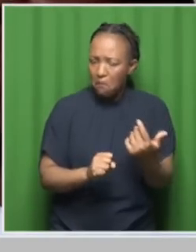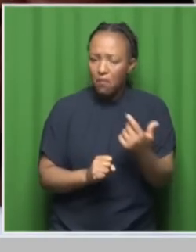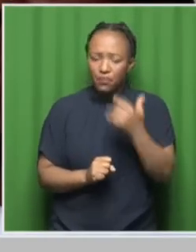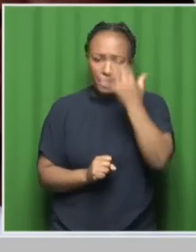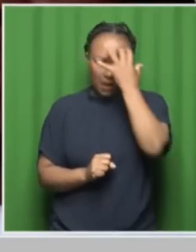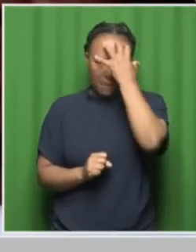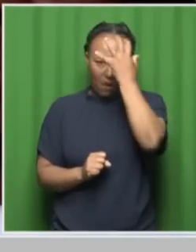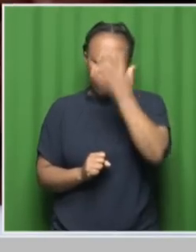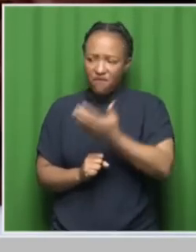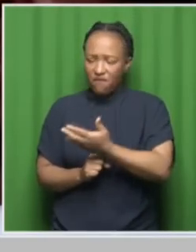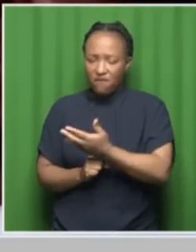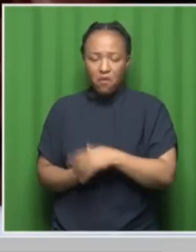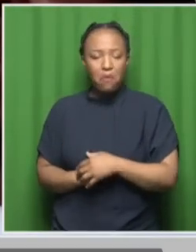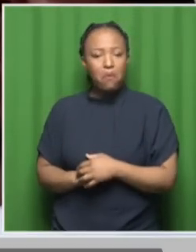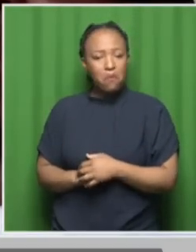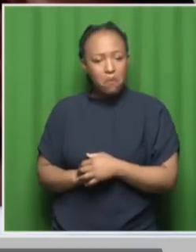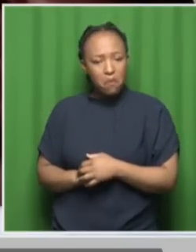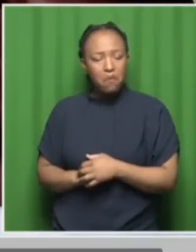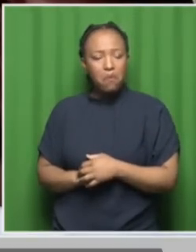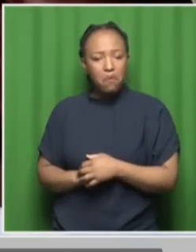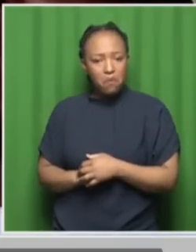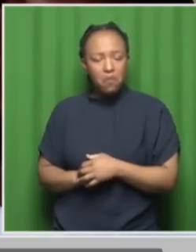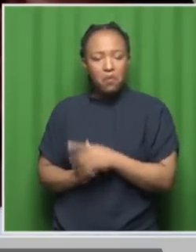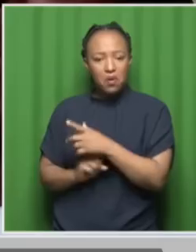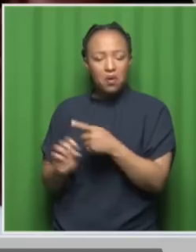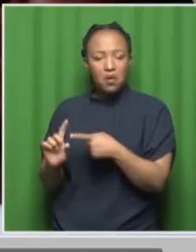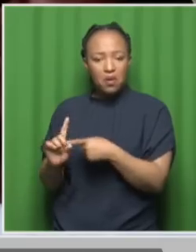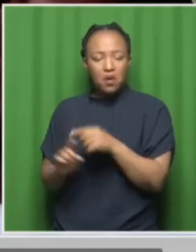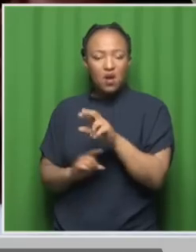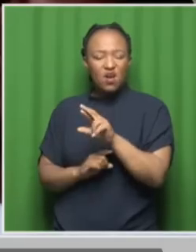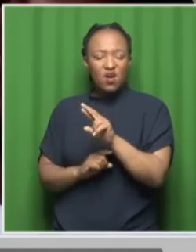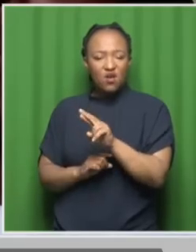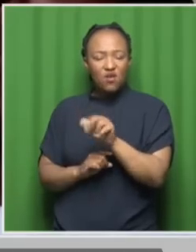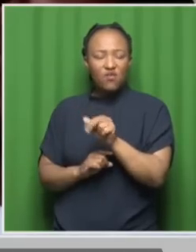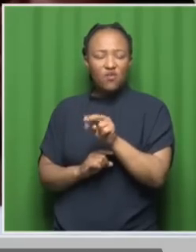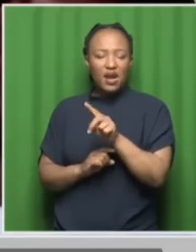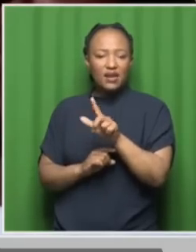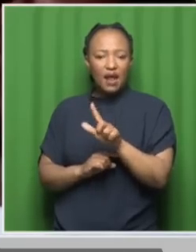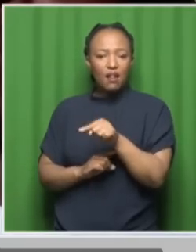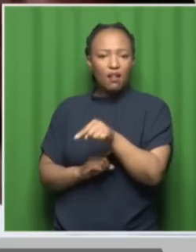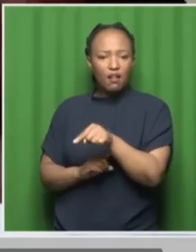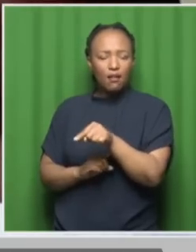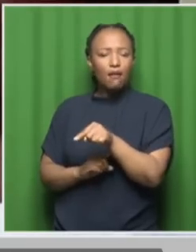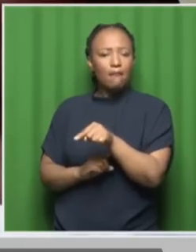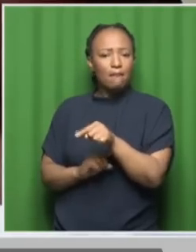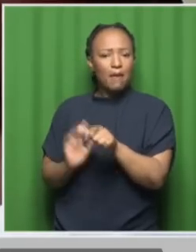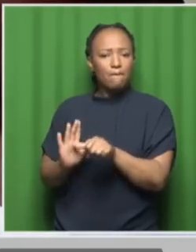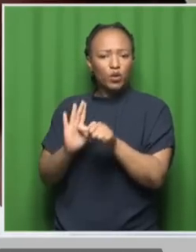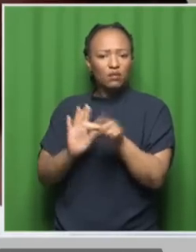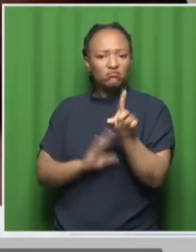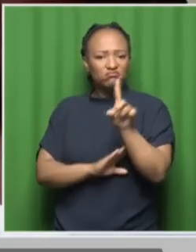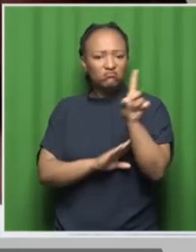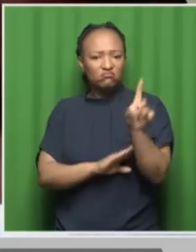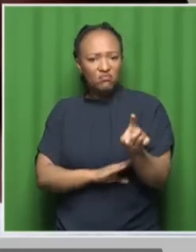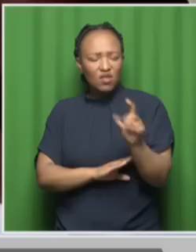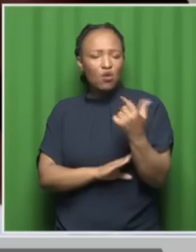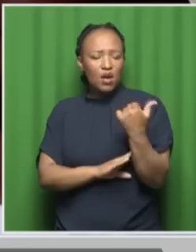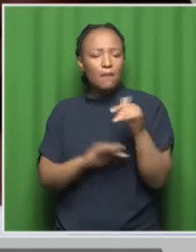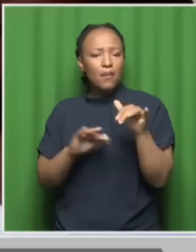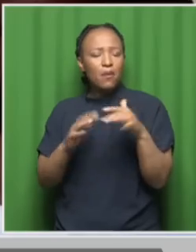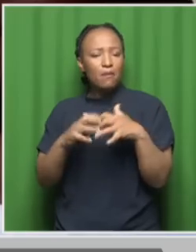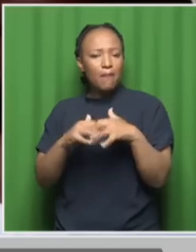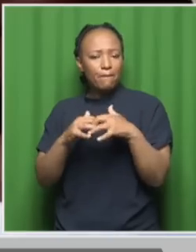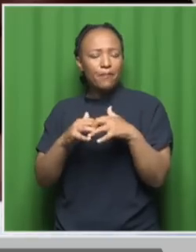important question that Randall is posing there, because there was, of course, talk about getting people to form cooperatives. If I'm